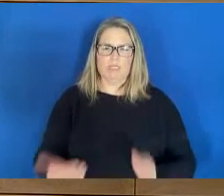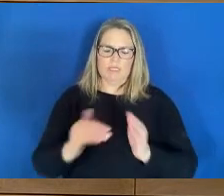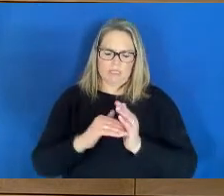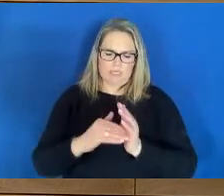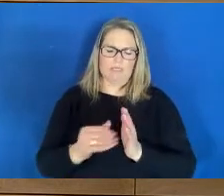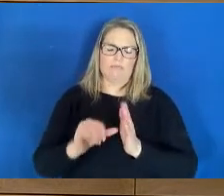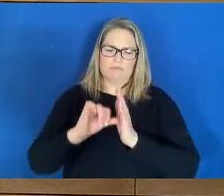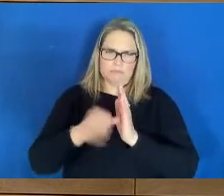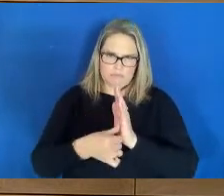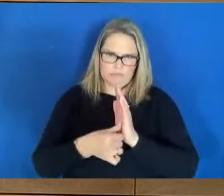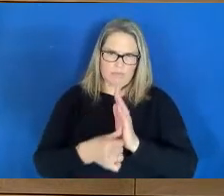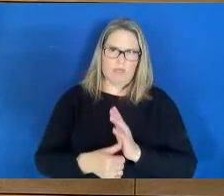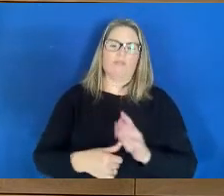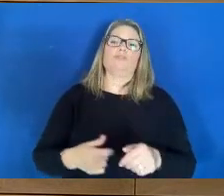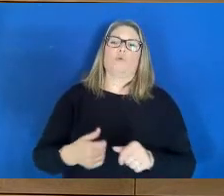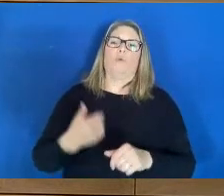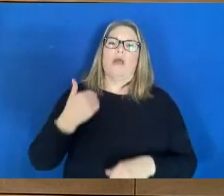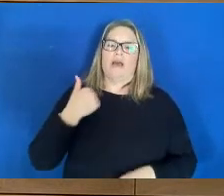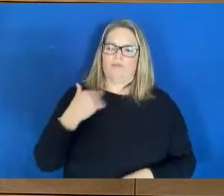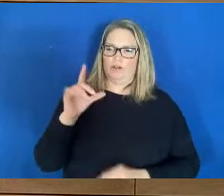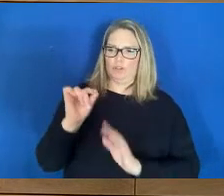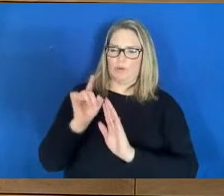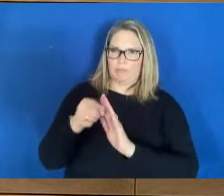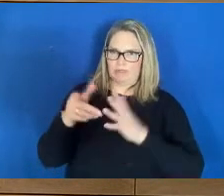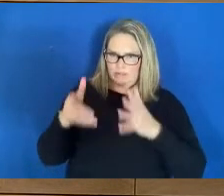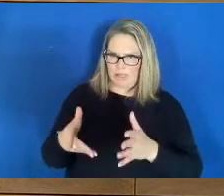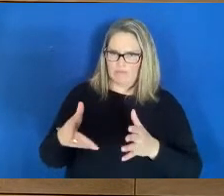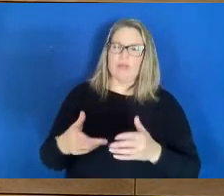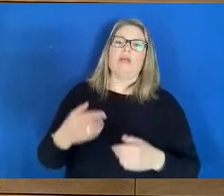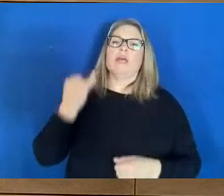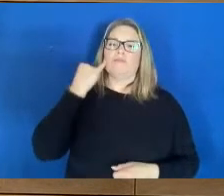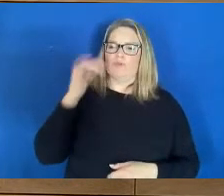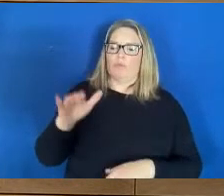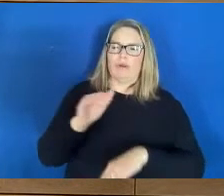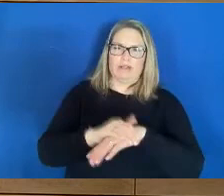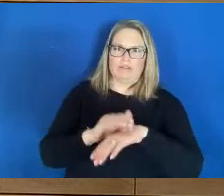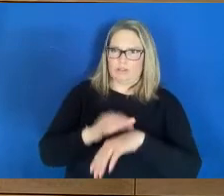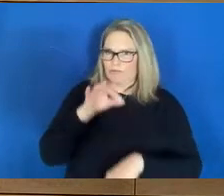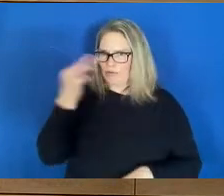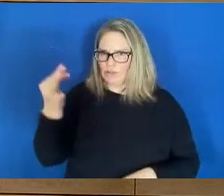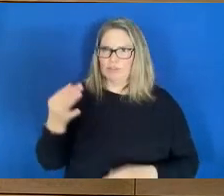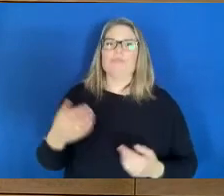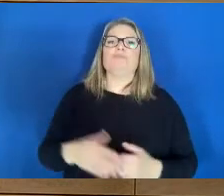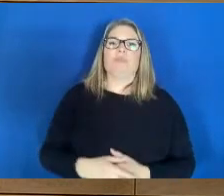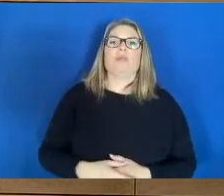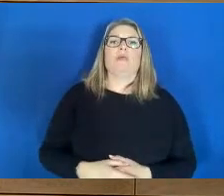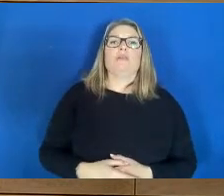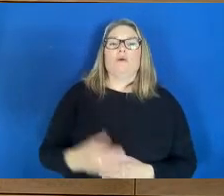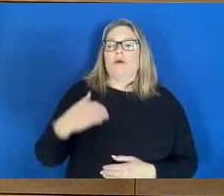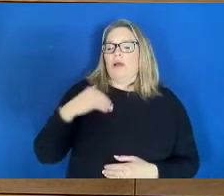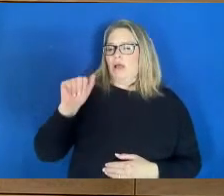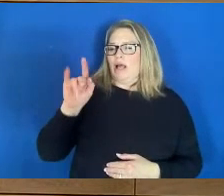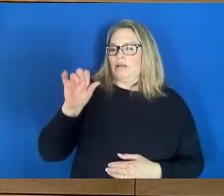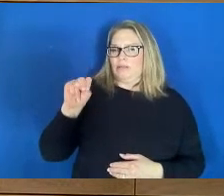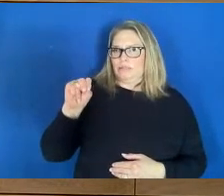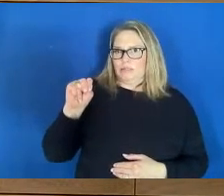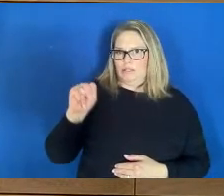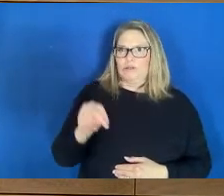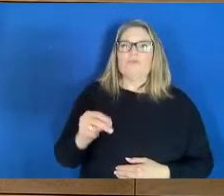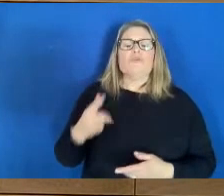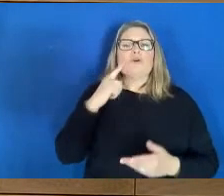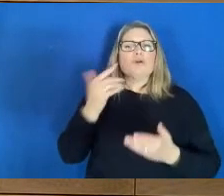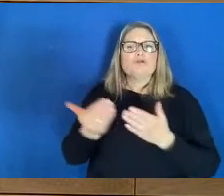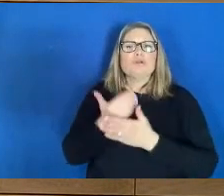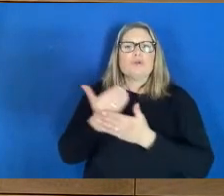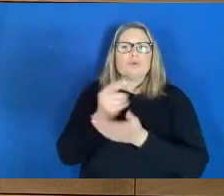your question in the official language of your choice. With Allison Sampson, CTV. With the new changes for the